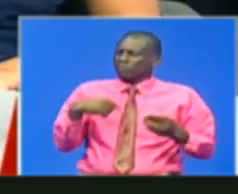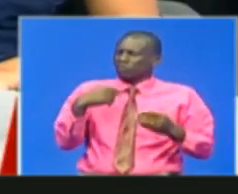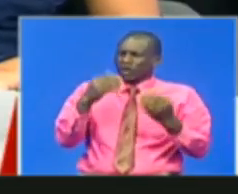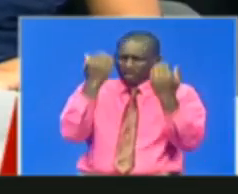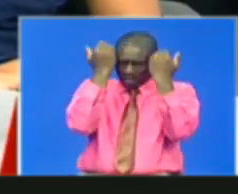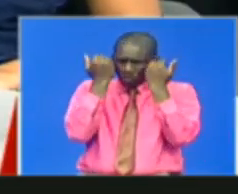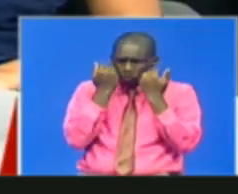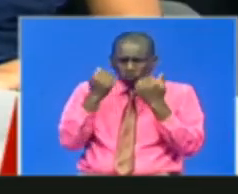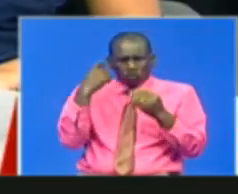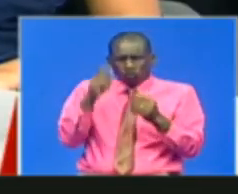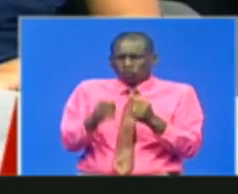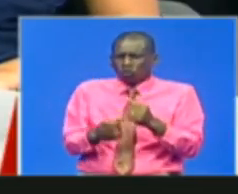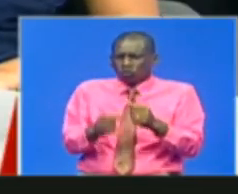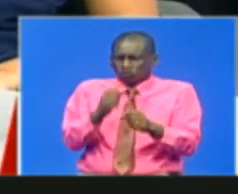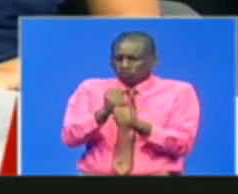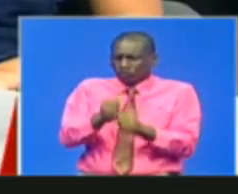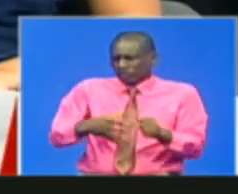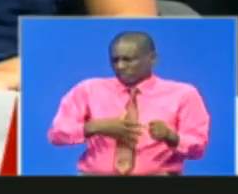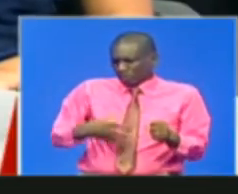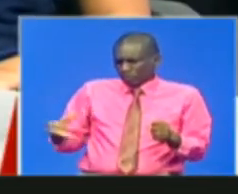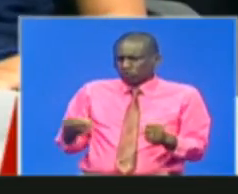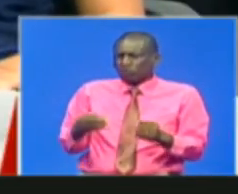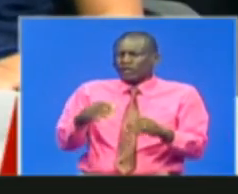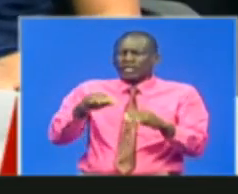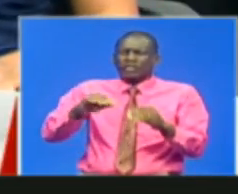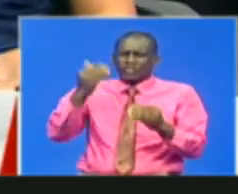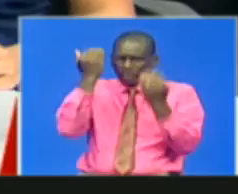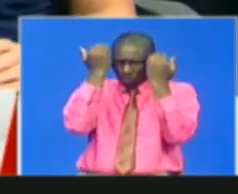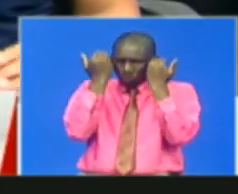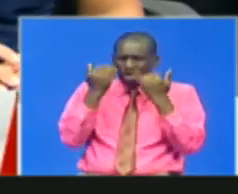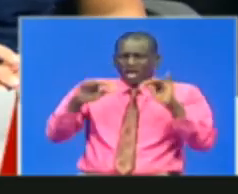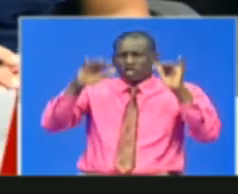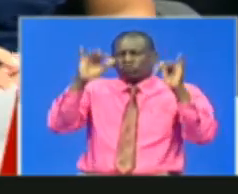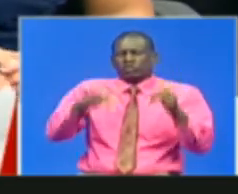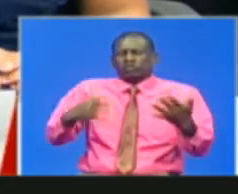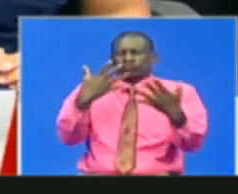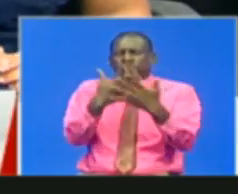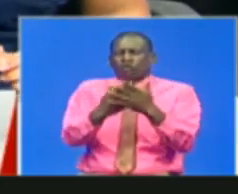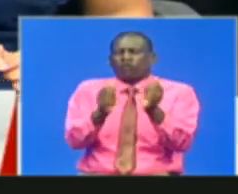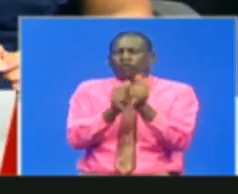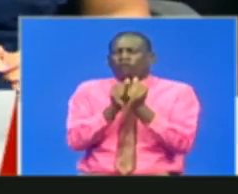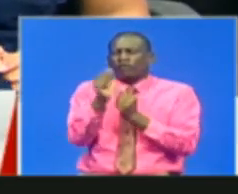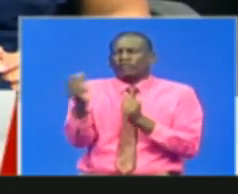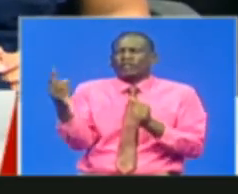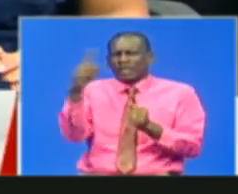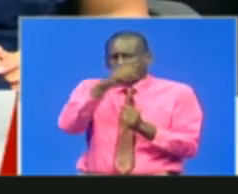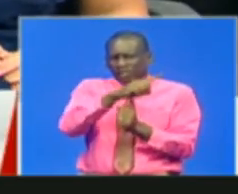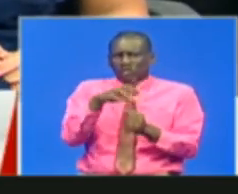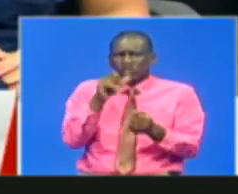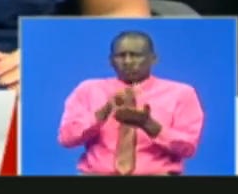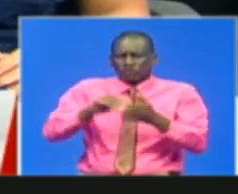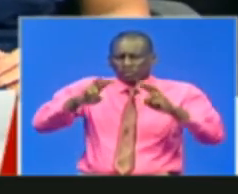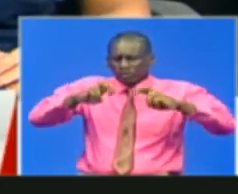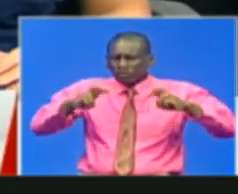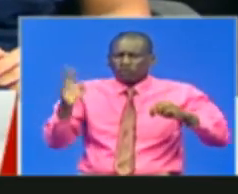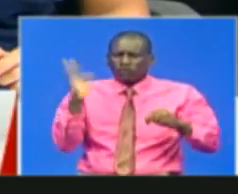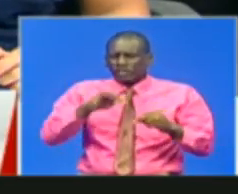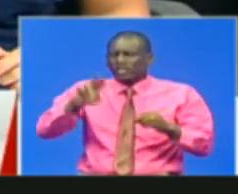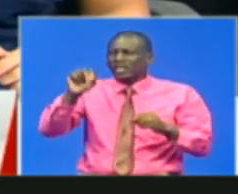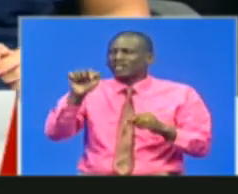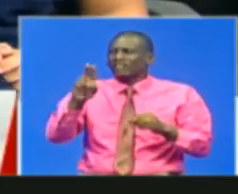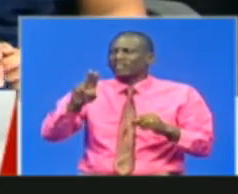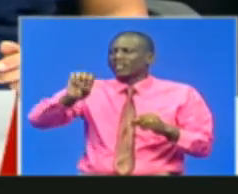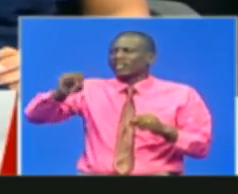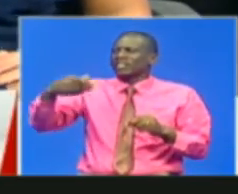abortion were arraigned at the Makadara Law Courts and will remain in custody for 15 days to pave way for investigations. NTV's Sharon